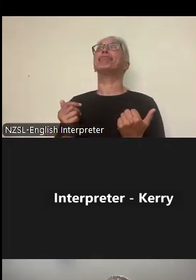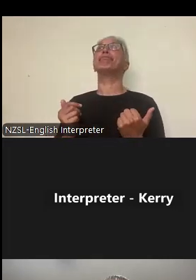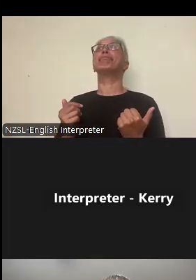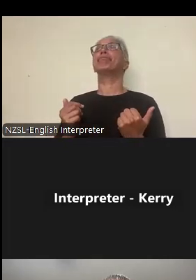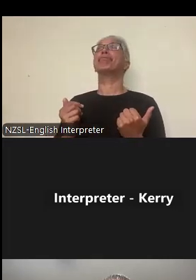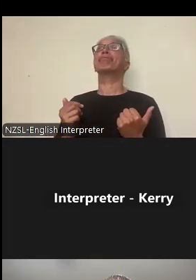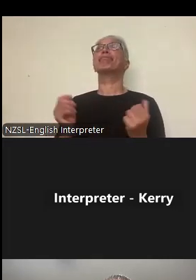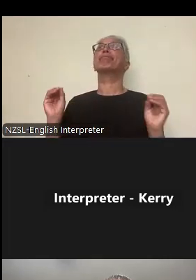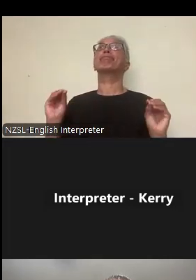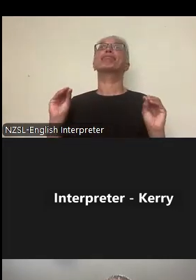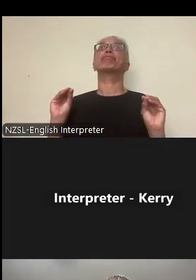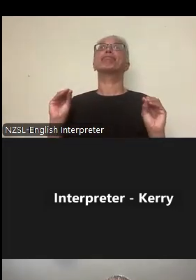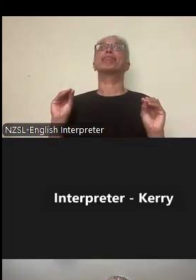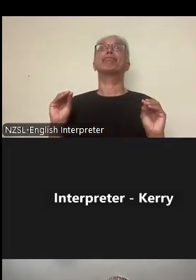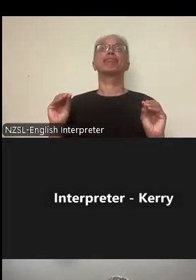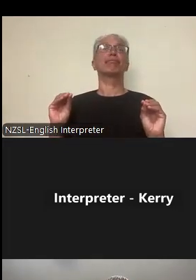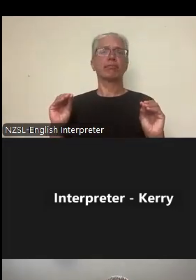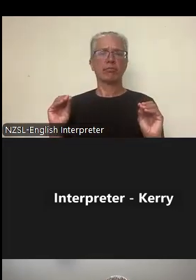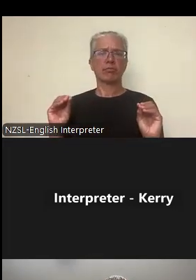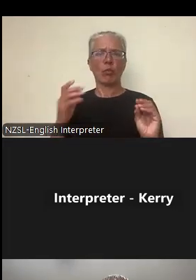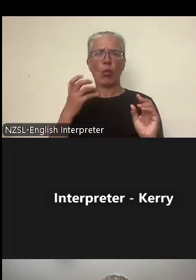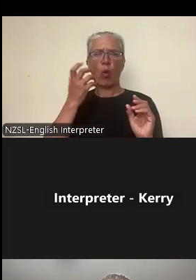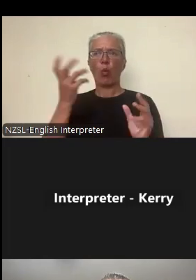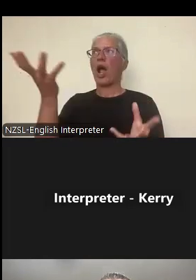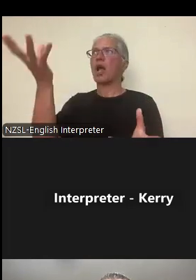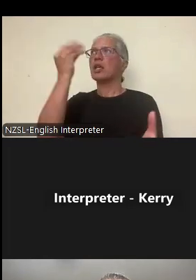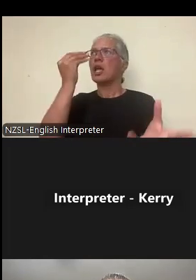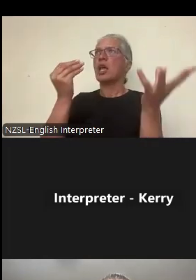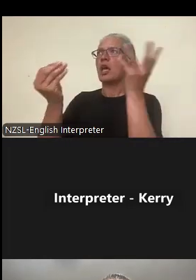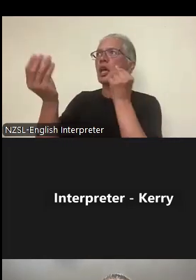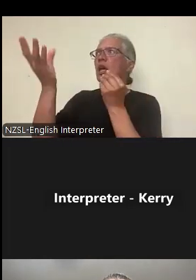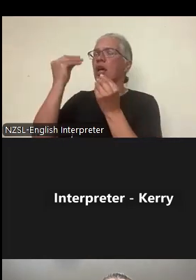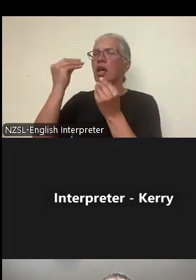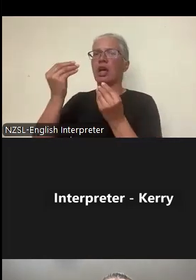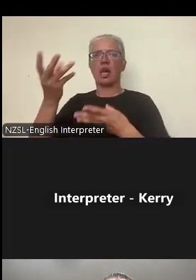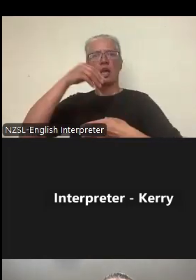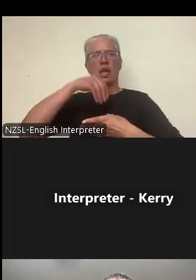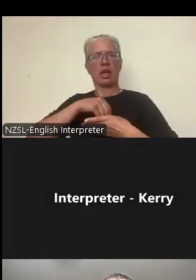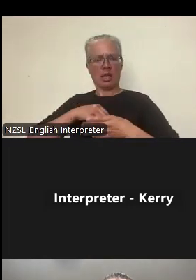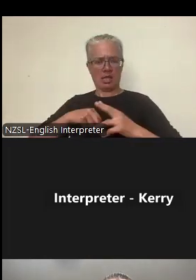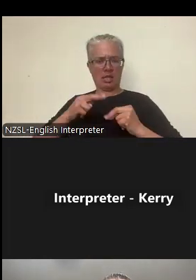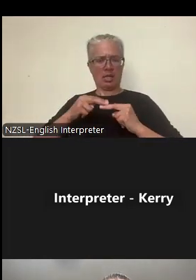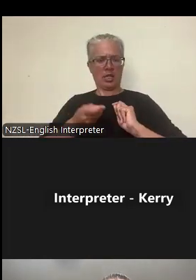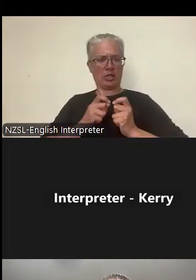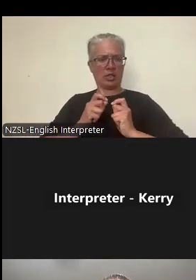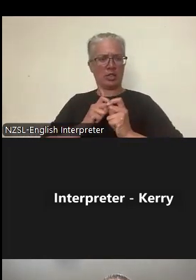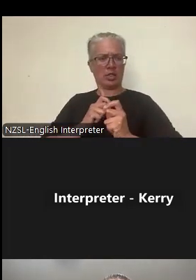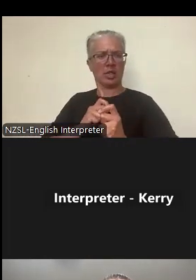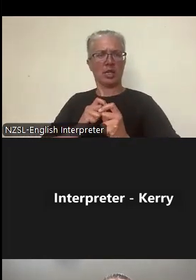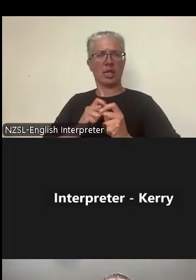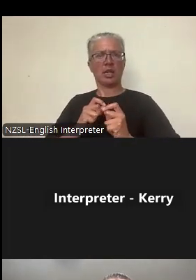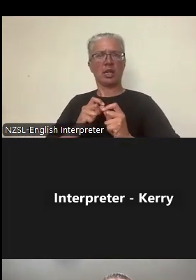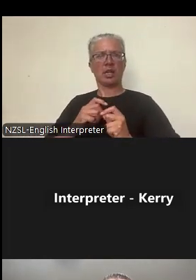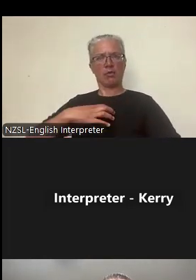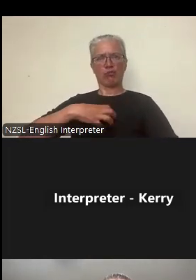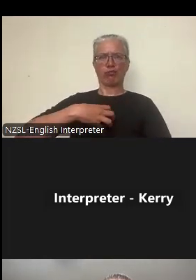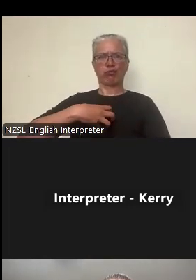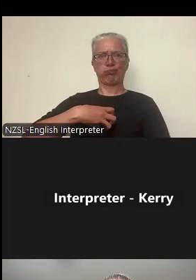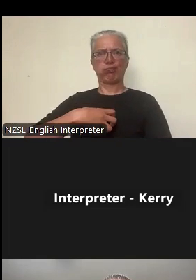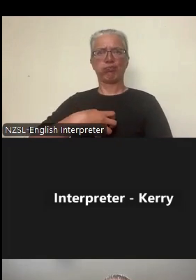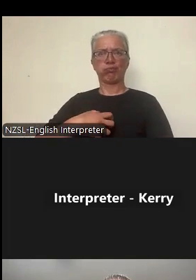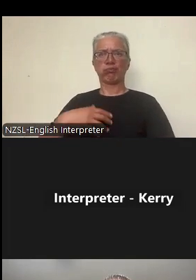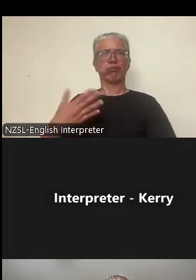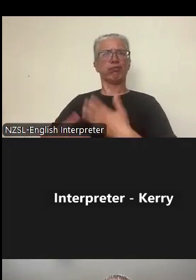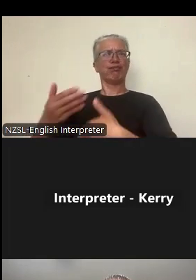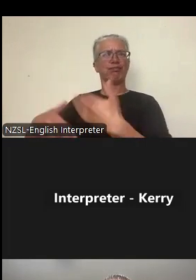adapting, you're always changing. And that is where you get the satisfaction and pride in your work. It's not going to be easy, but with